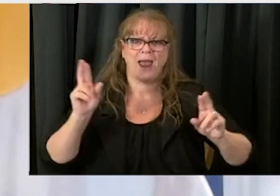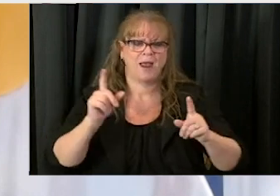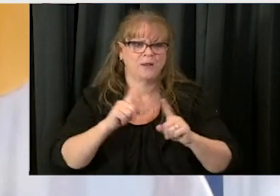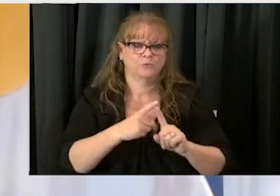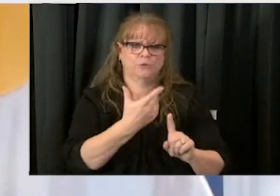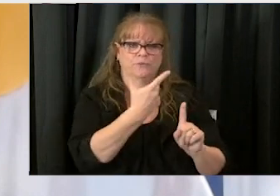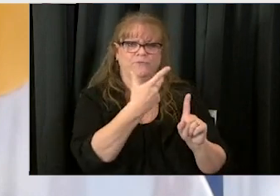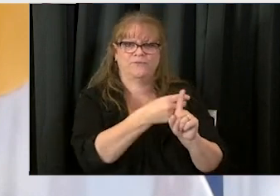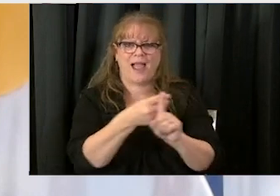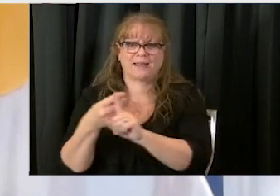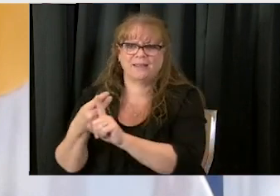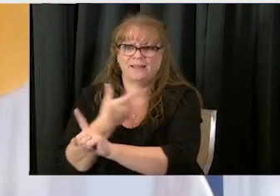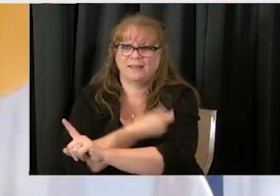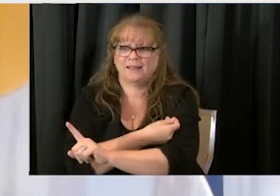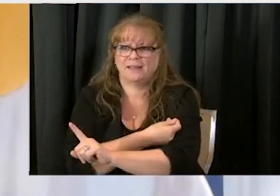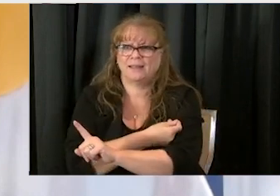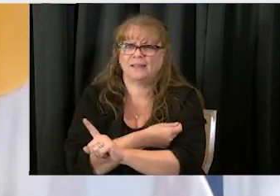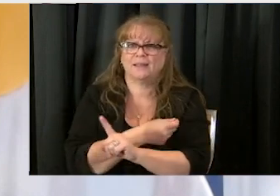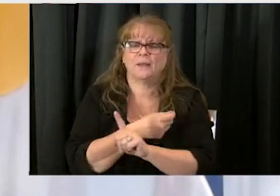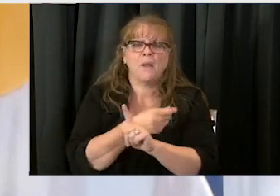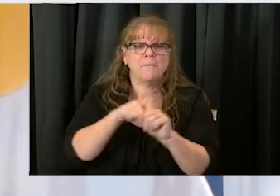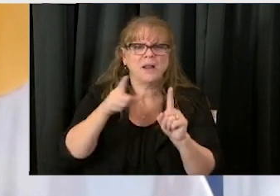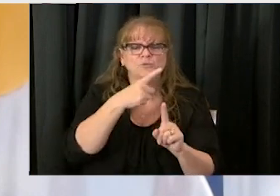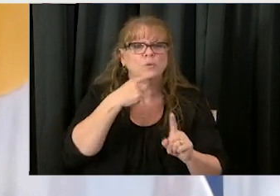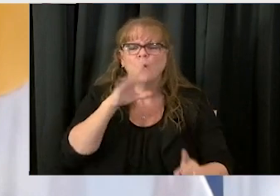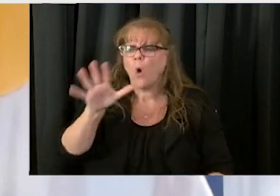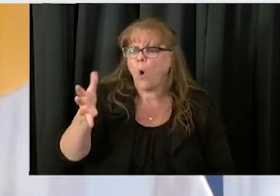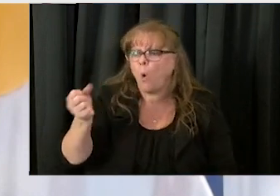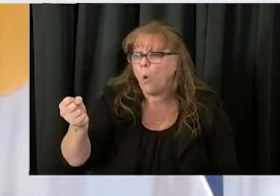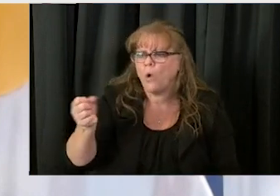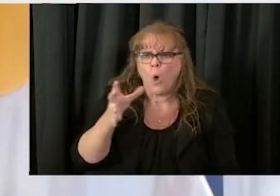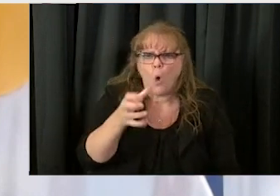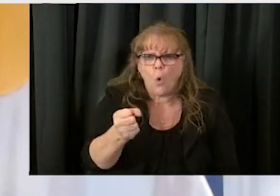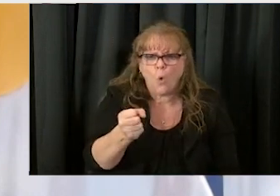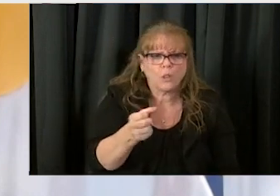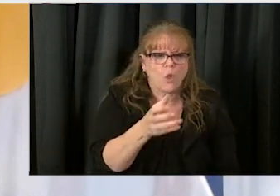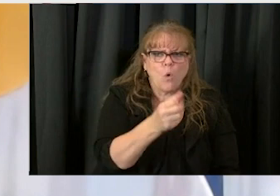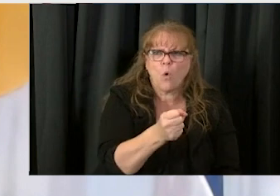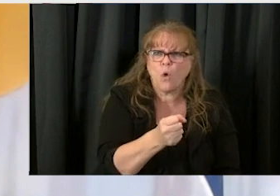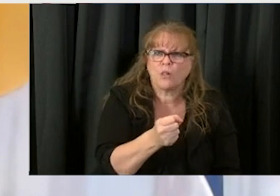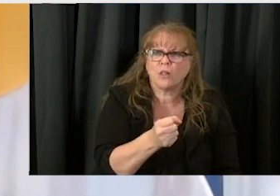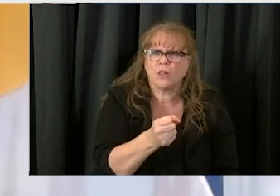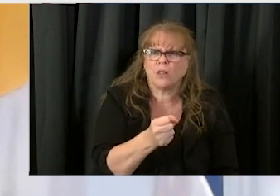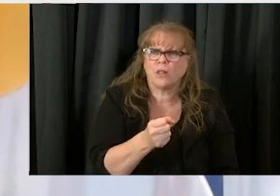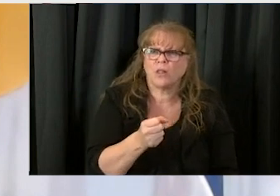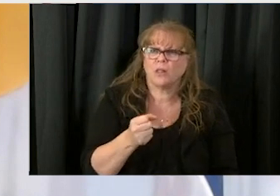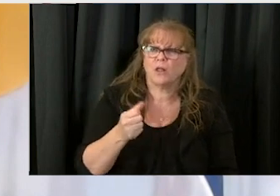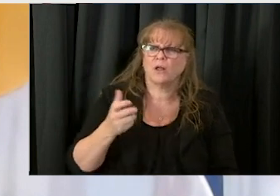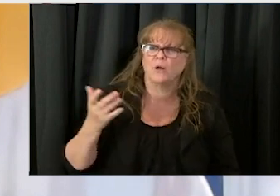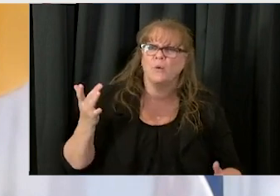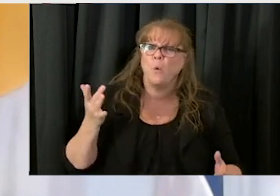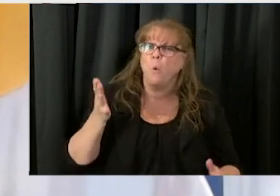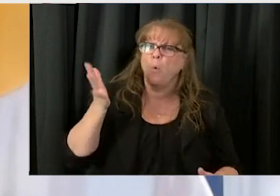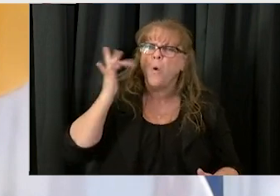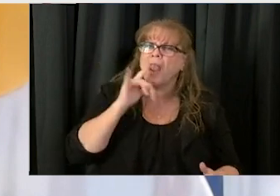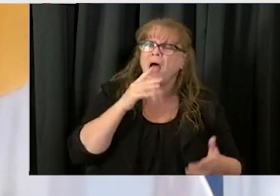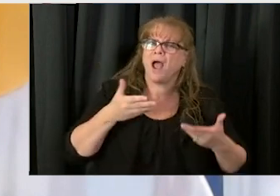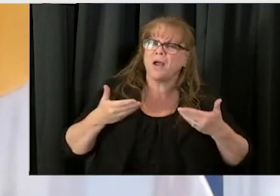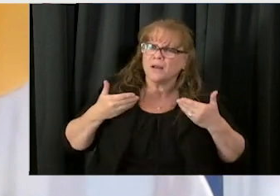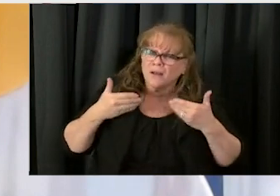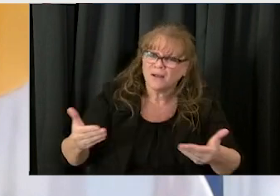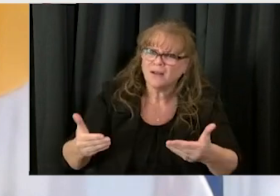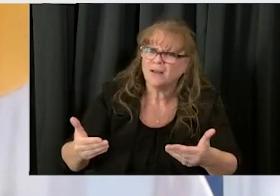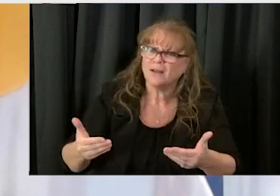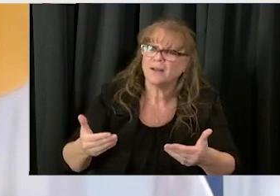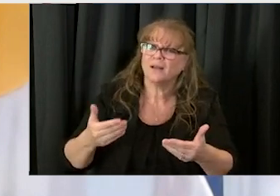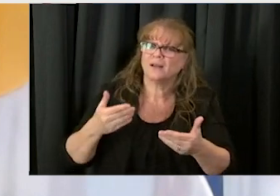out, why not allow them to go forward? And then on those rapid tests, realistically, how often are you expecting teachers and students to take